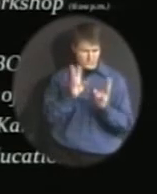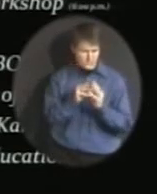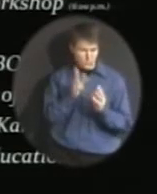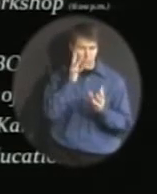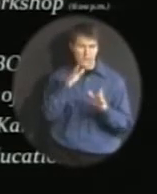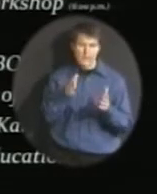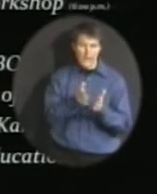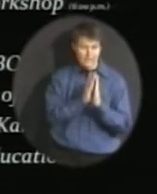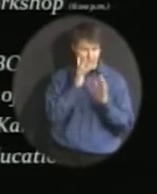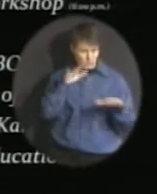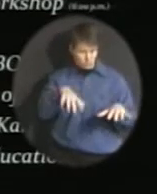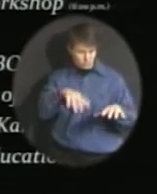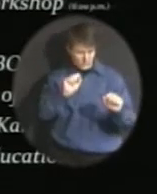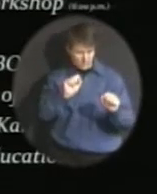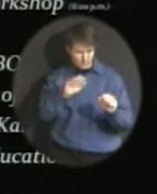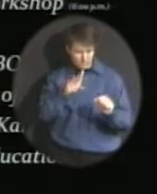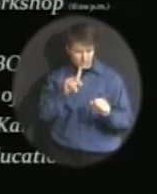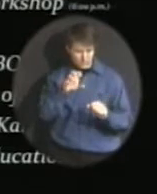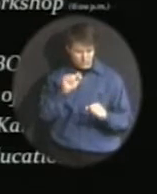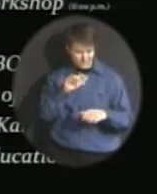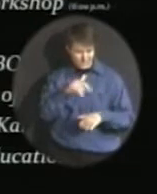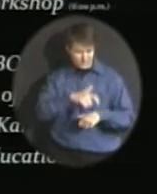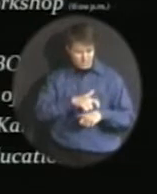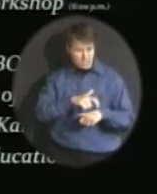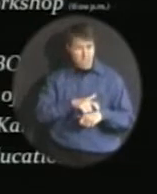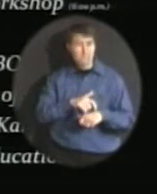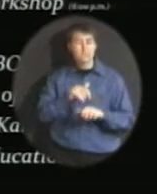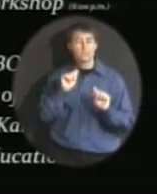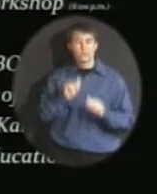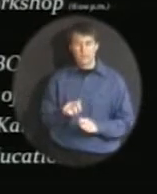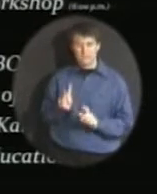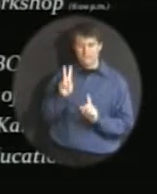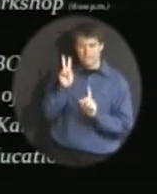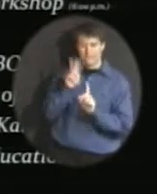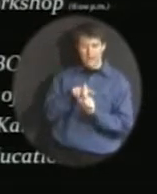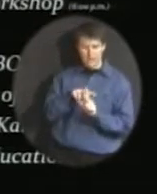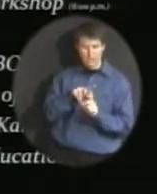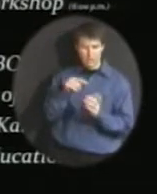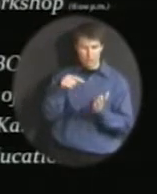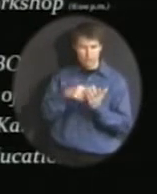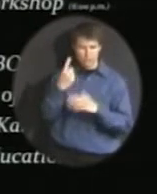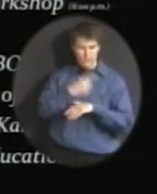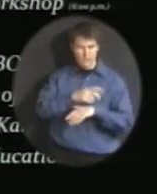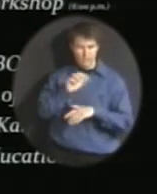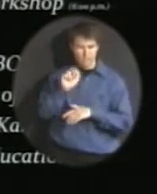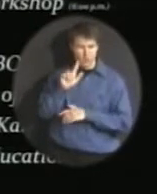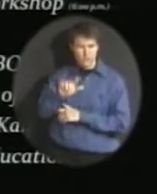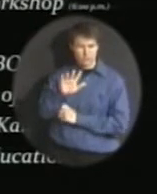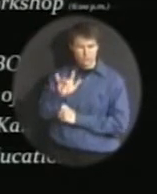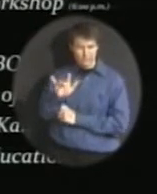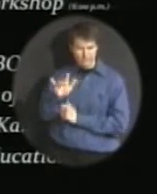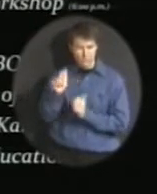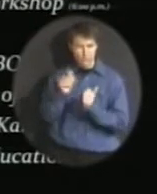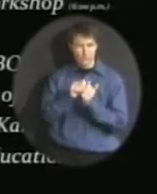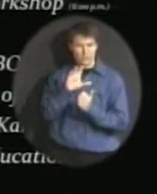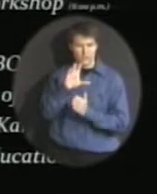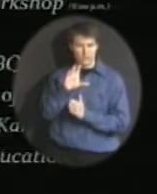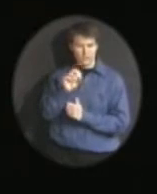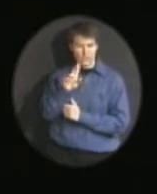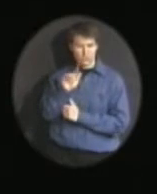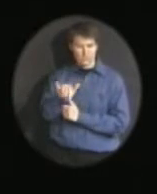time, and so that it may be filed by the deadline of August 25th with the county and state.